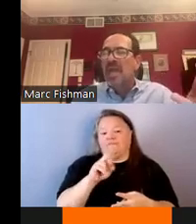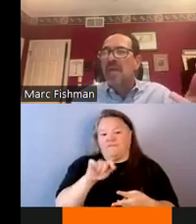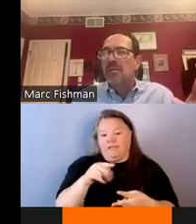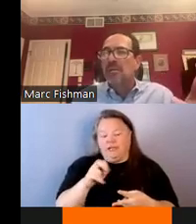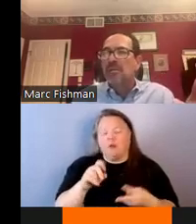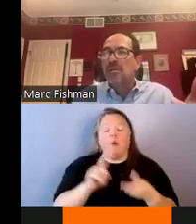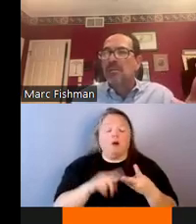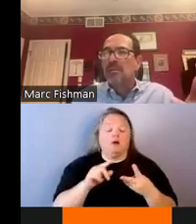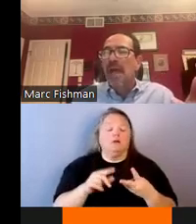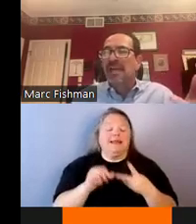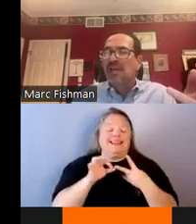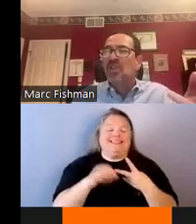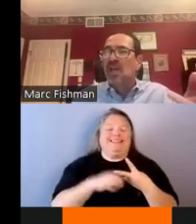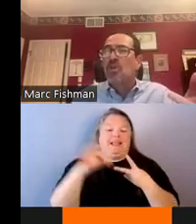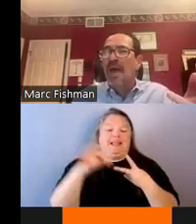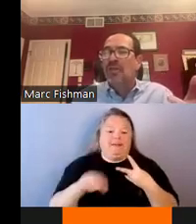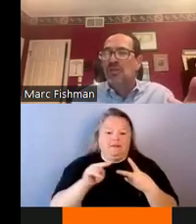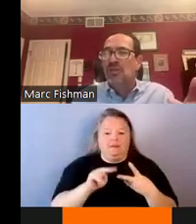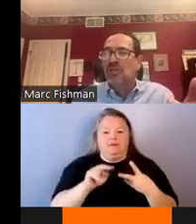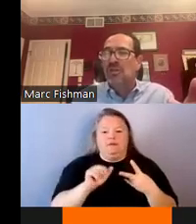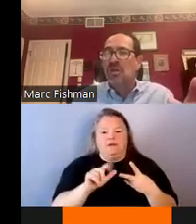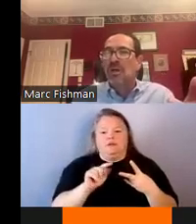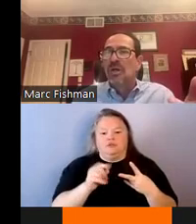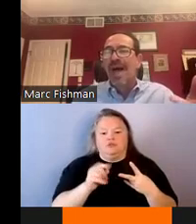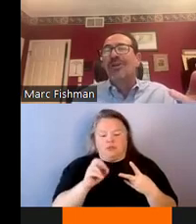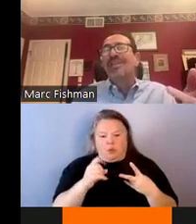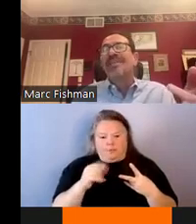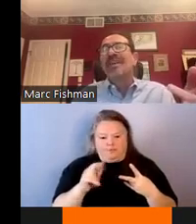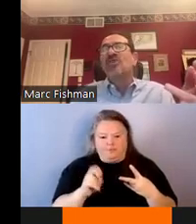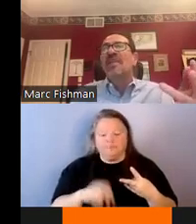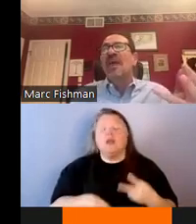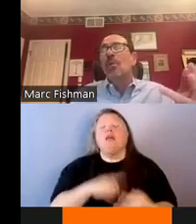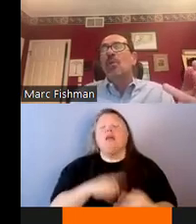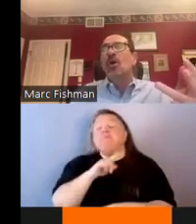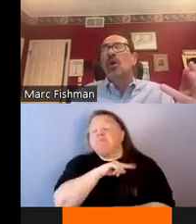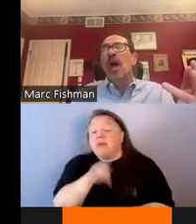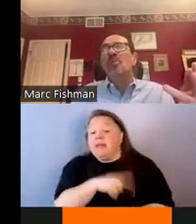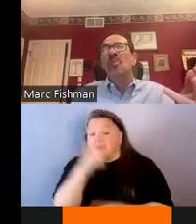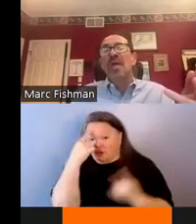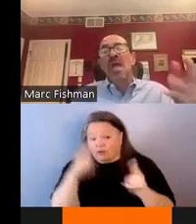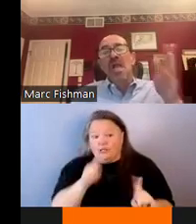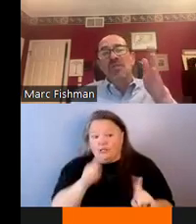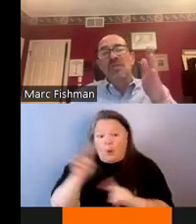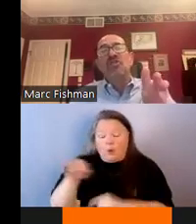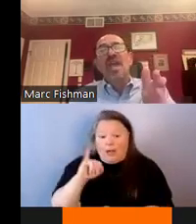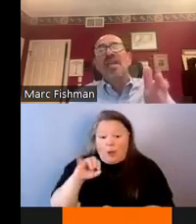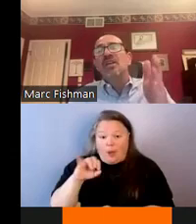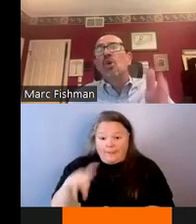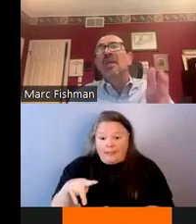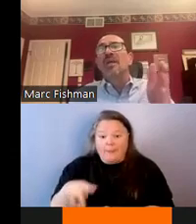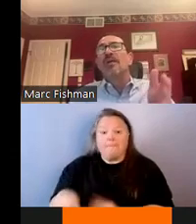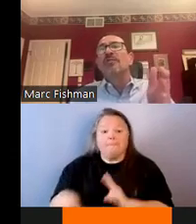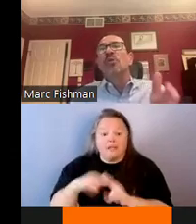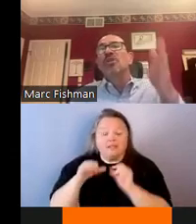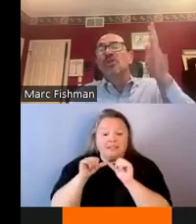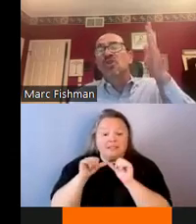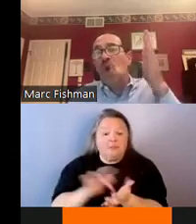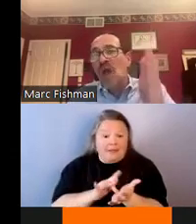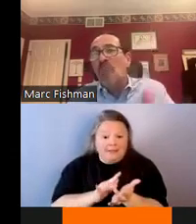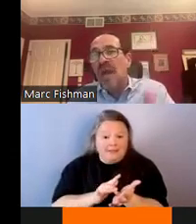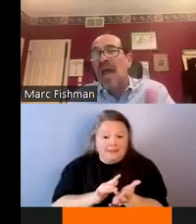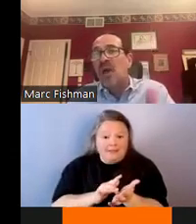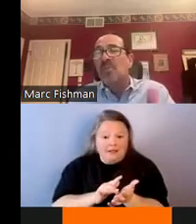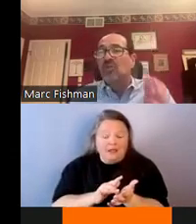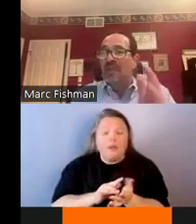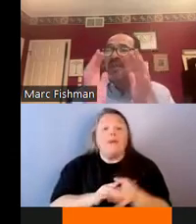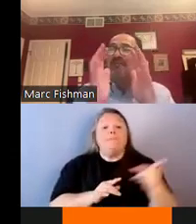to IOP and continue medicines. Not only did they say they were going to go to IOP, this data is only about those that